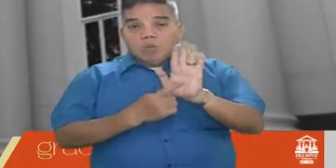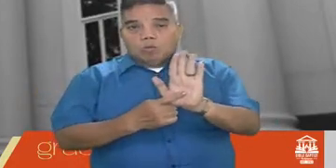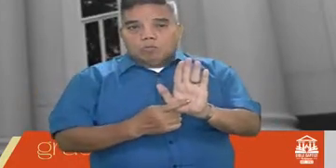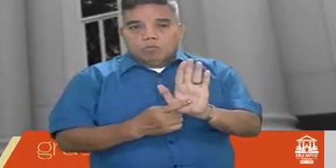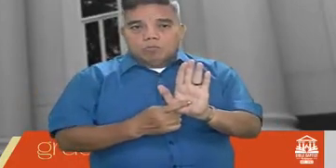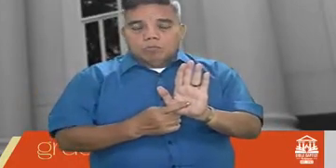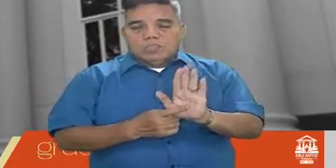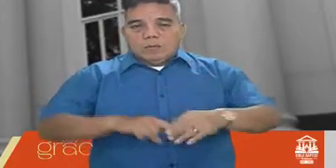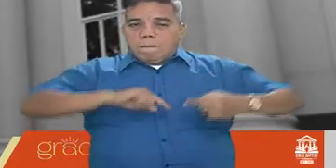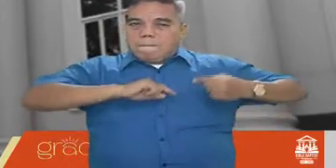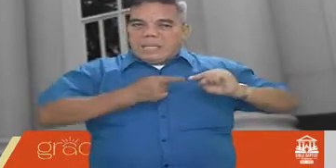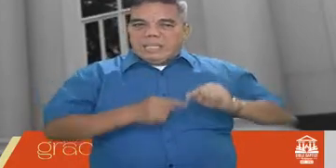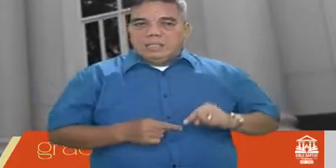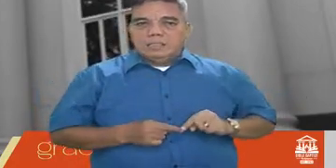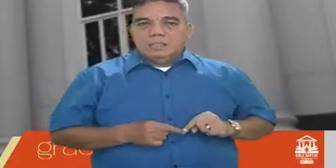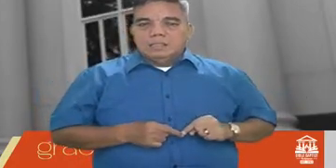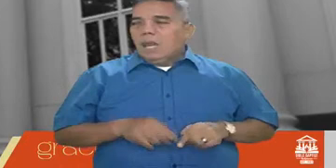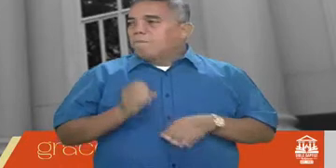bitterness.